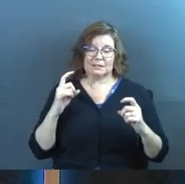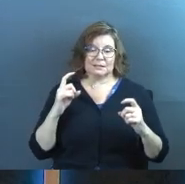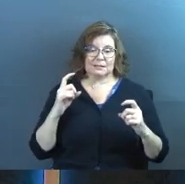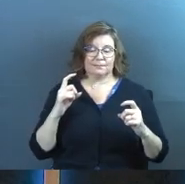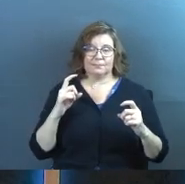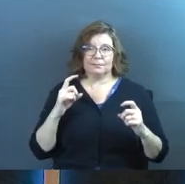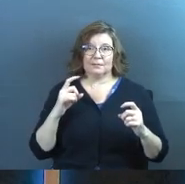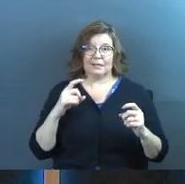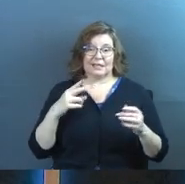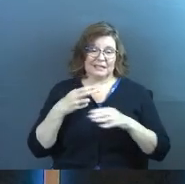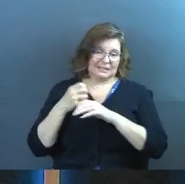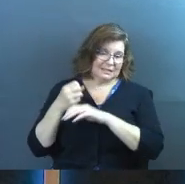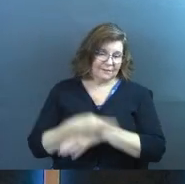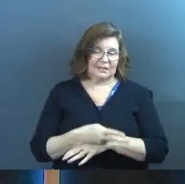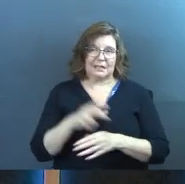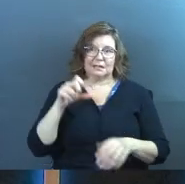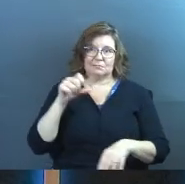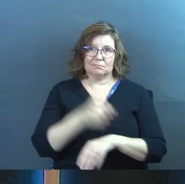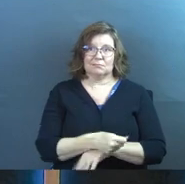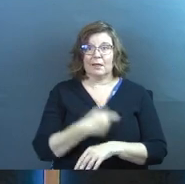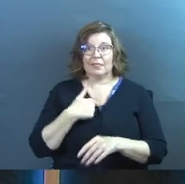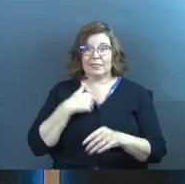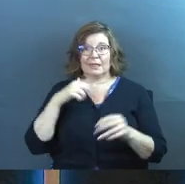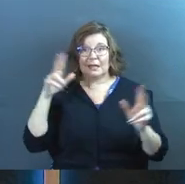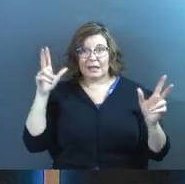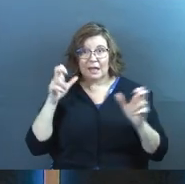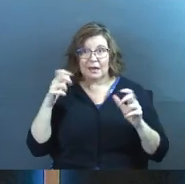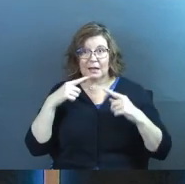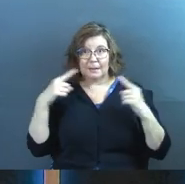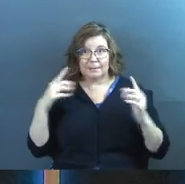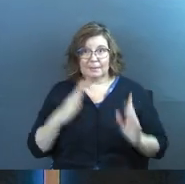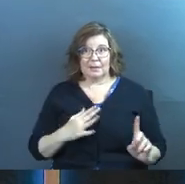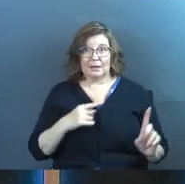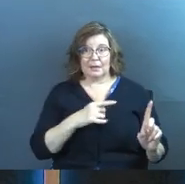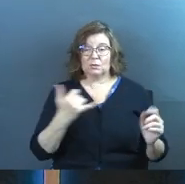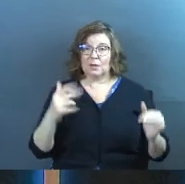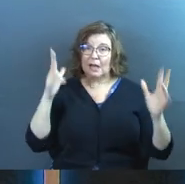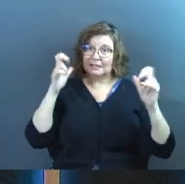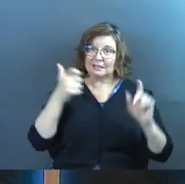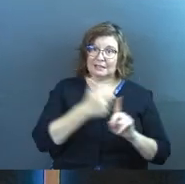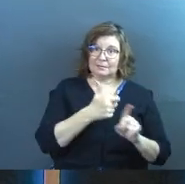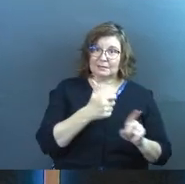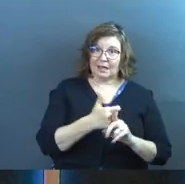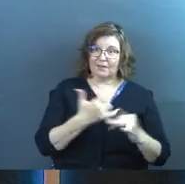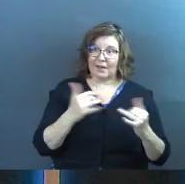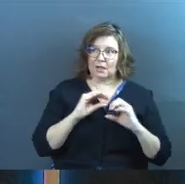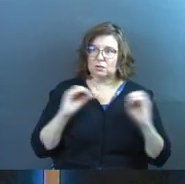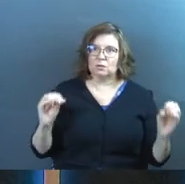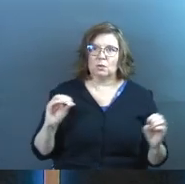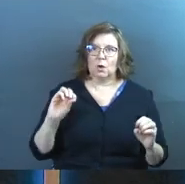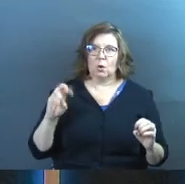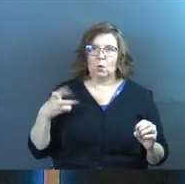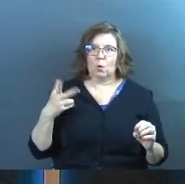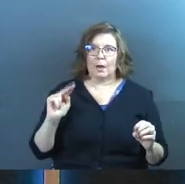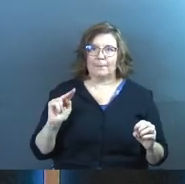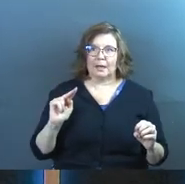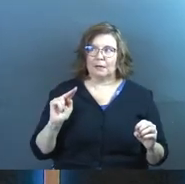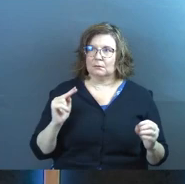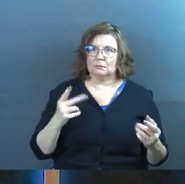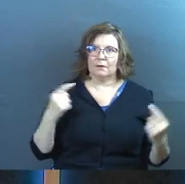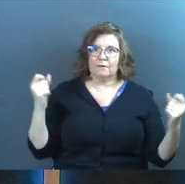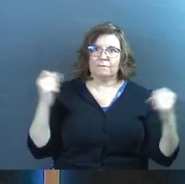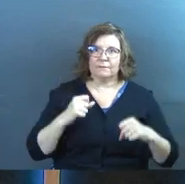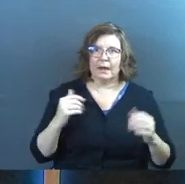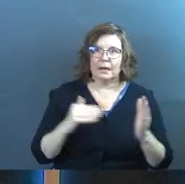defeated the enemy. And so now Satan himself is someone without a weapon. Satan